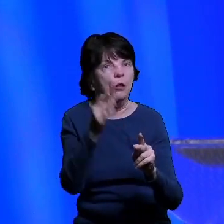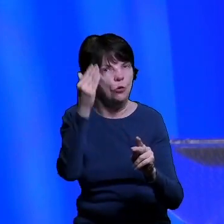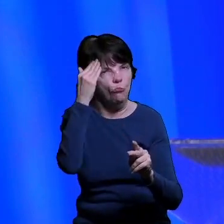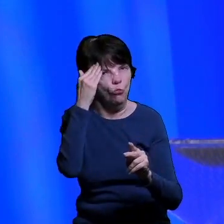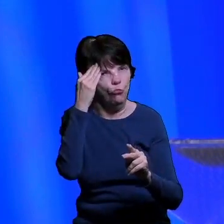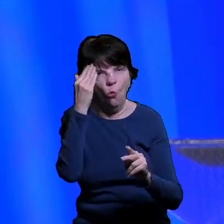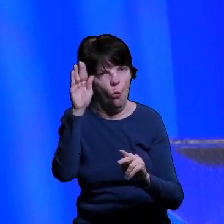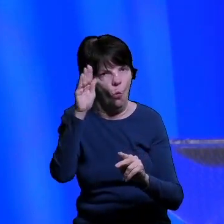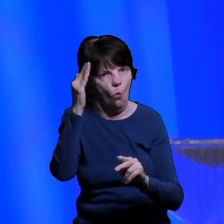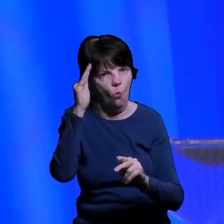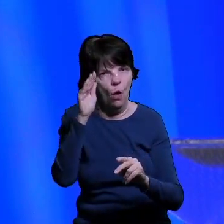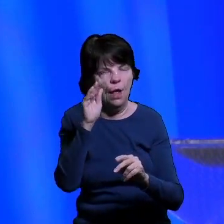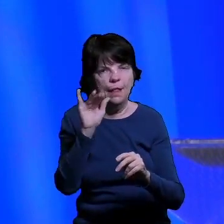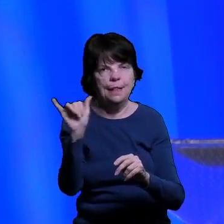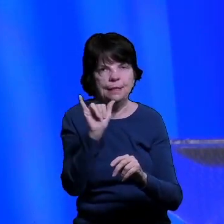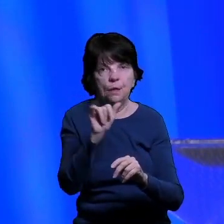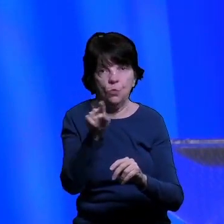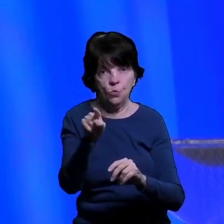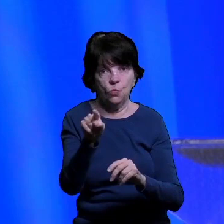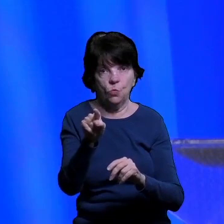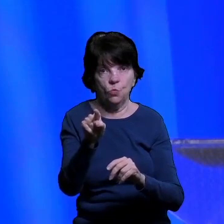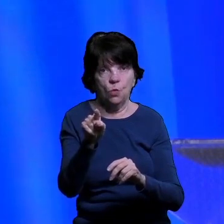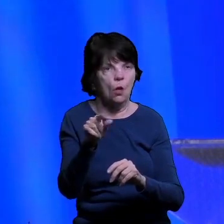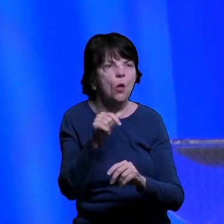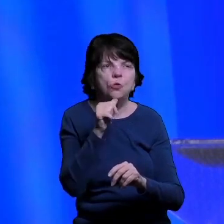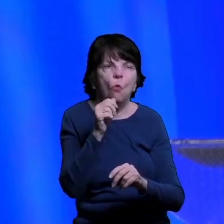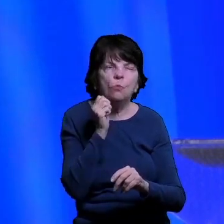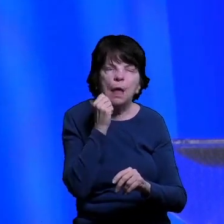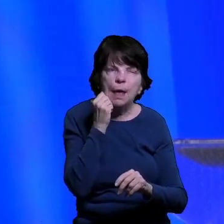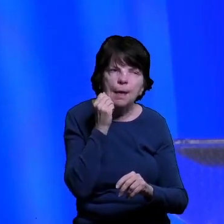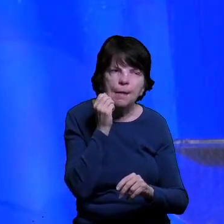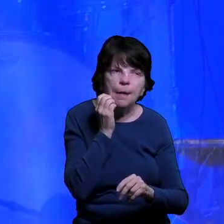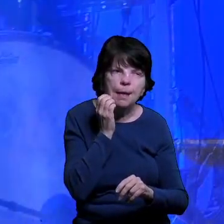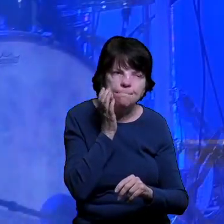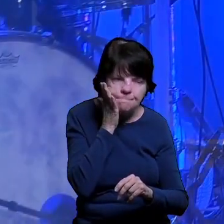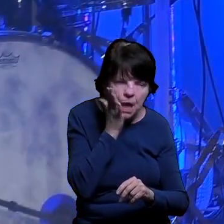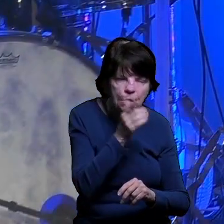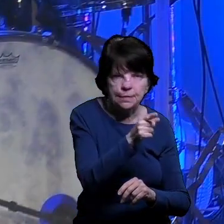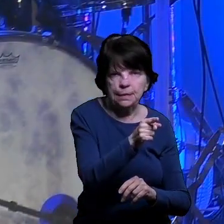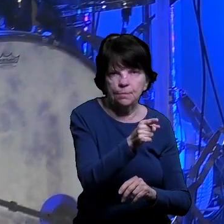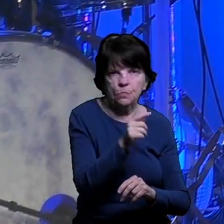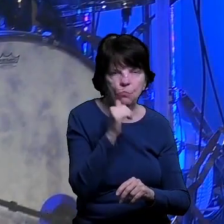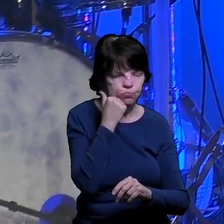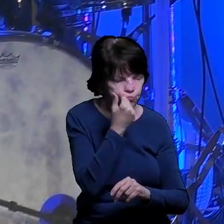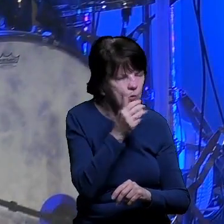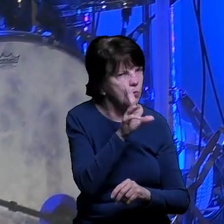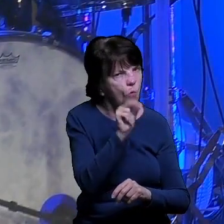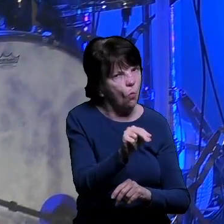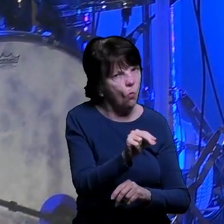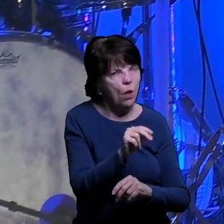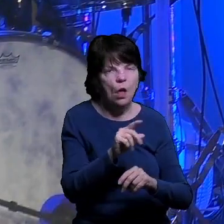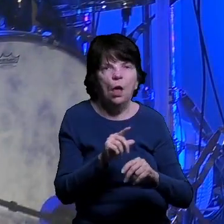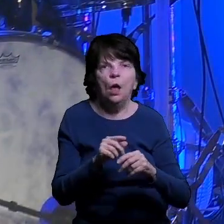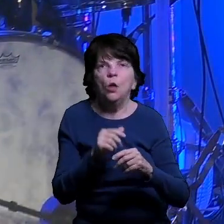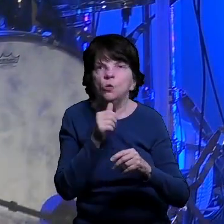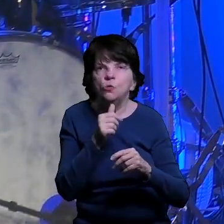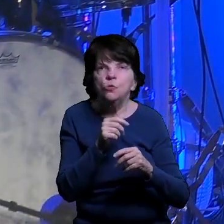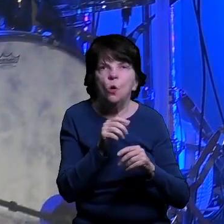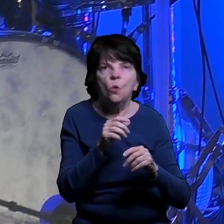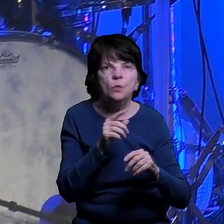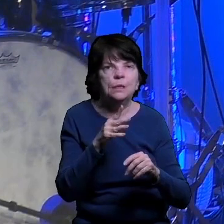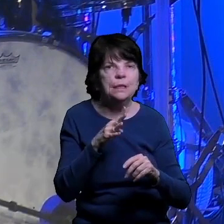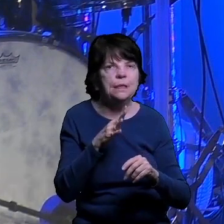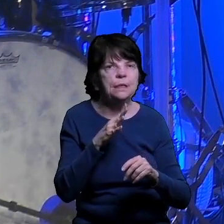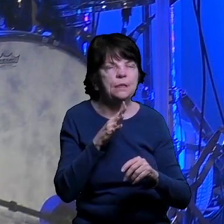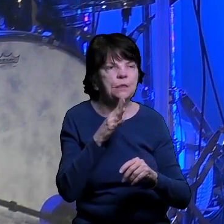Don't embarrass them. Don't speak down to them. Don't treat them wrongly or